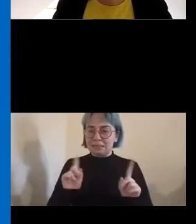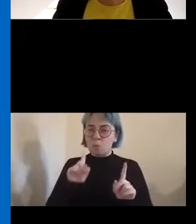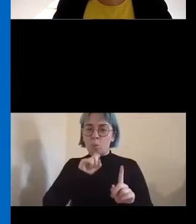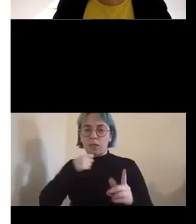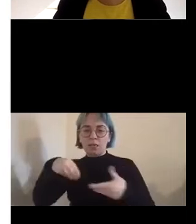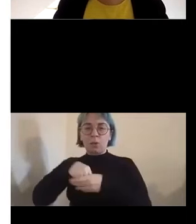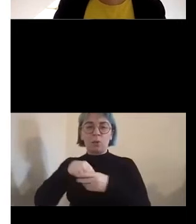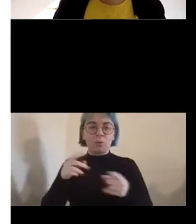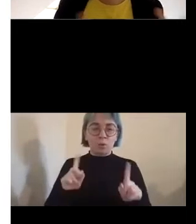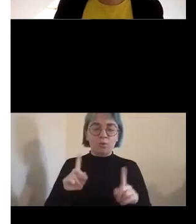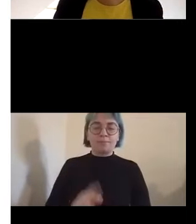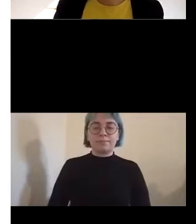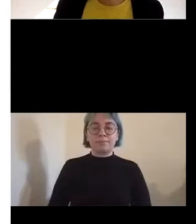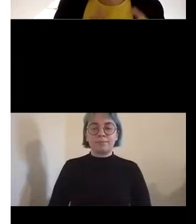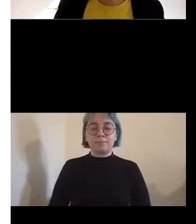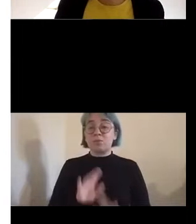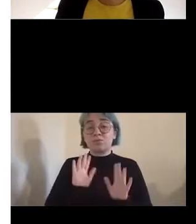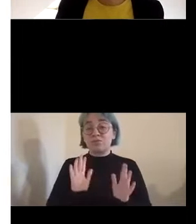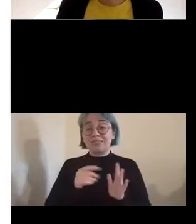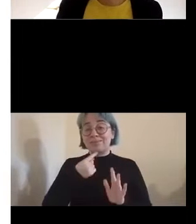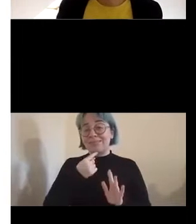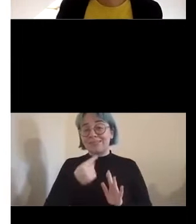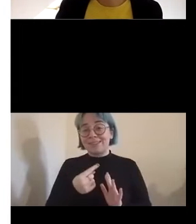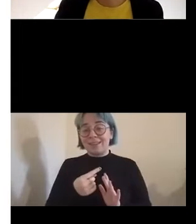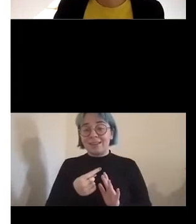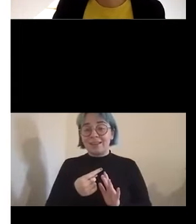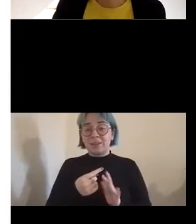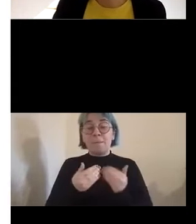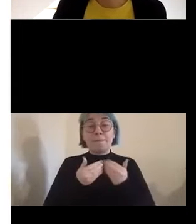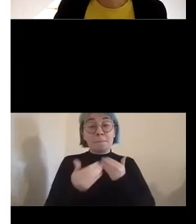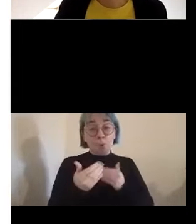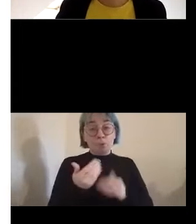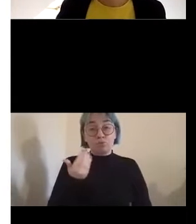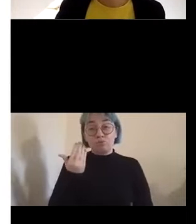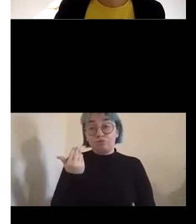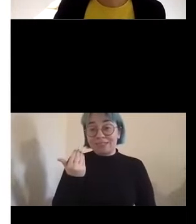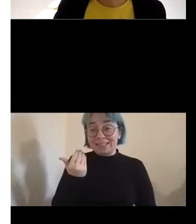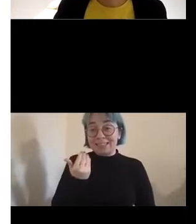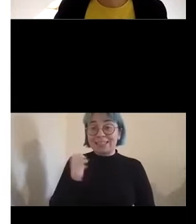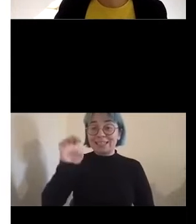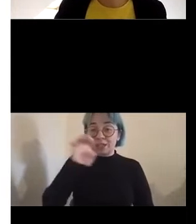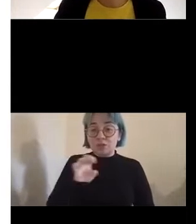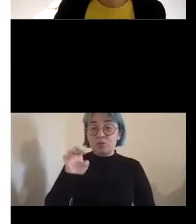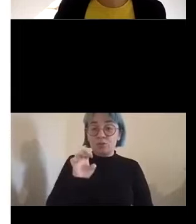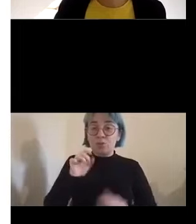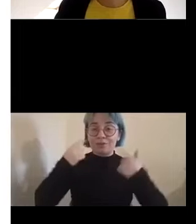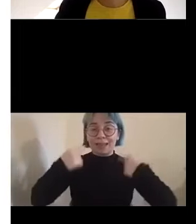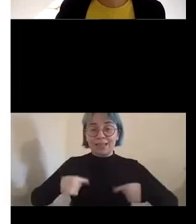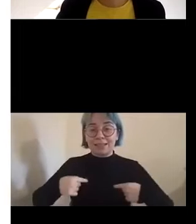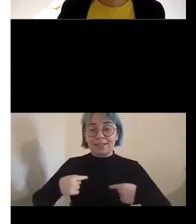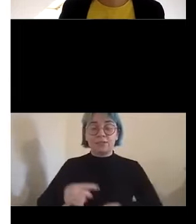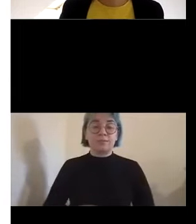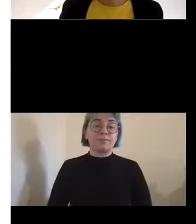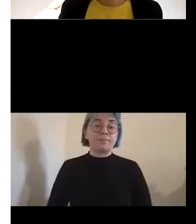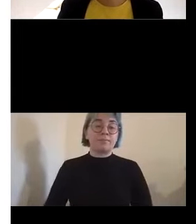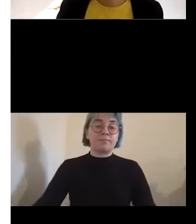said, we're basing ourselves on the most recent EU legislation on this,